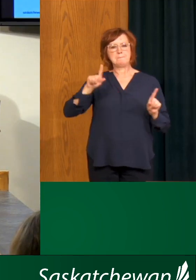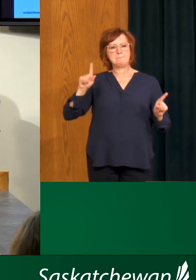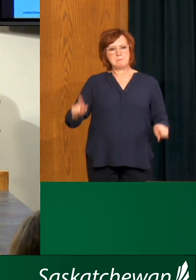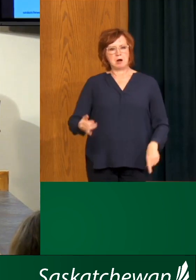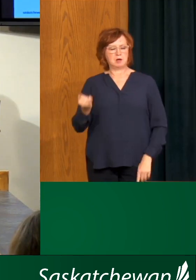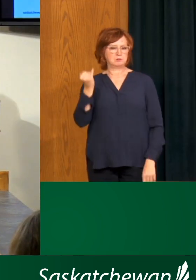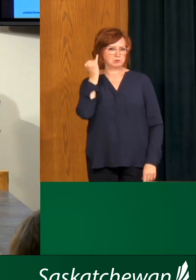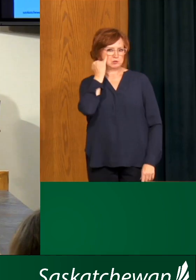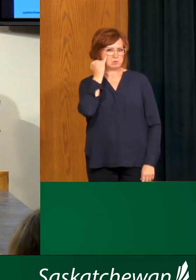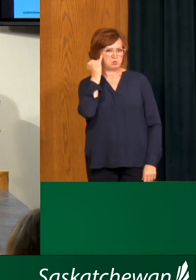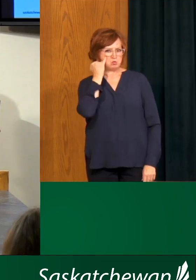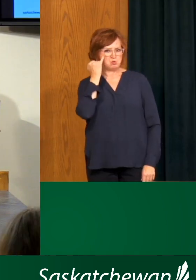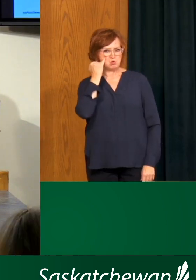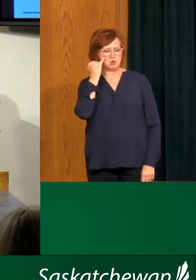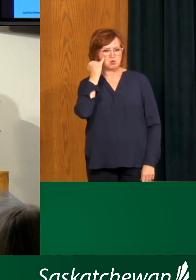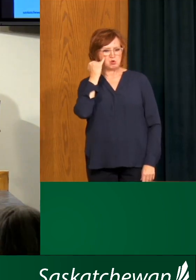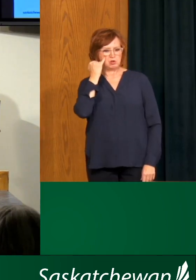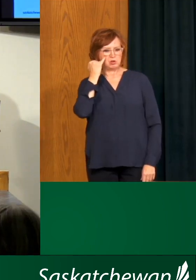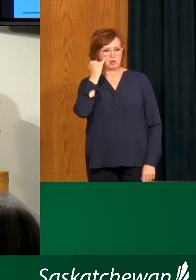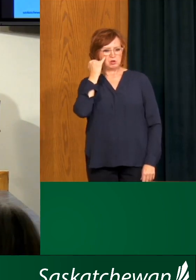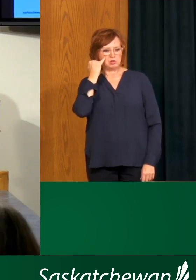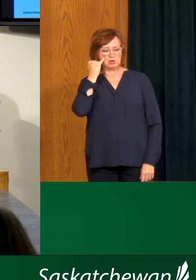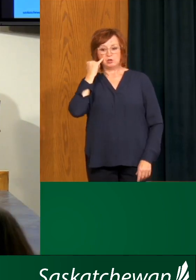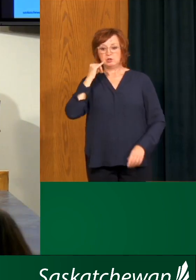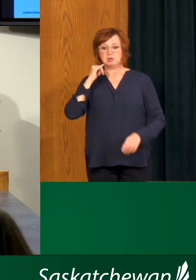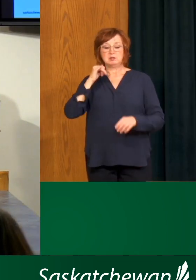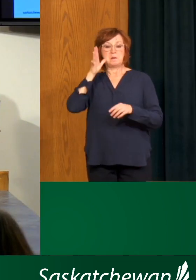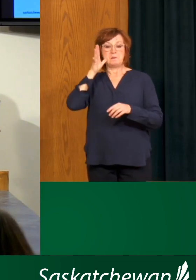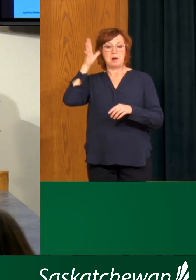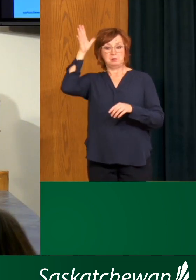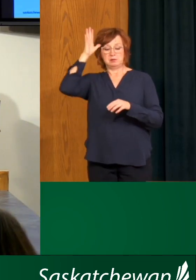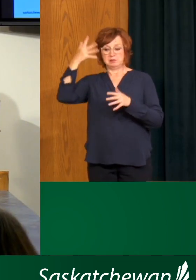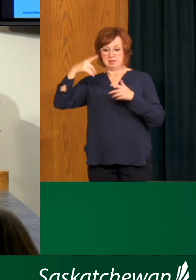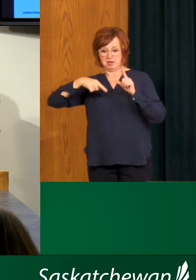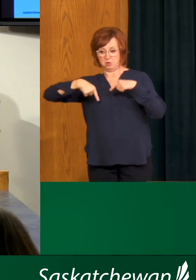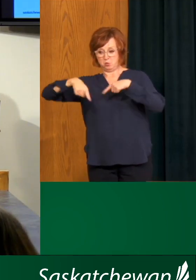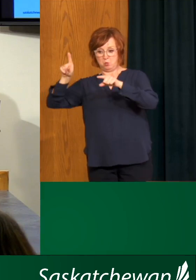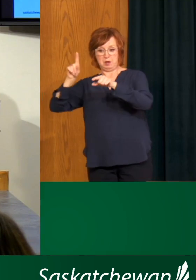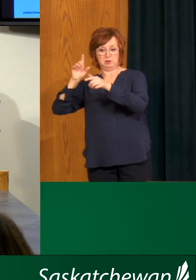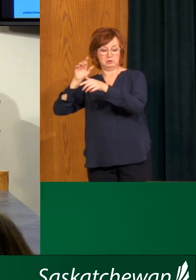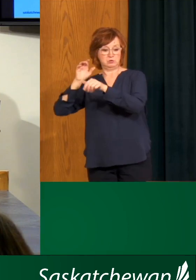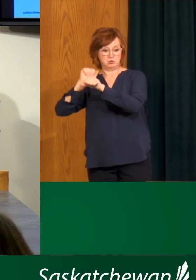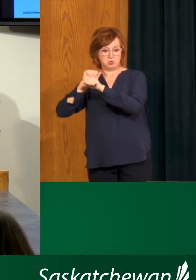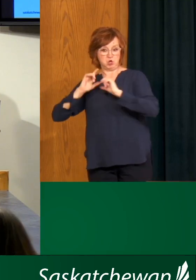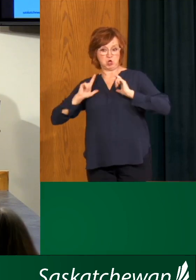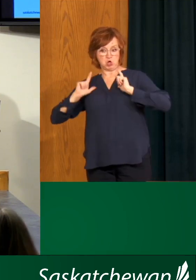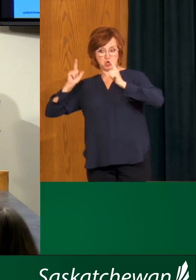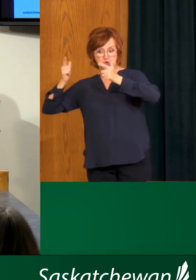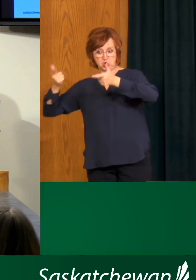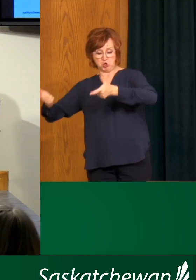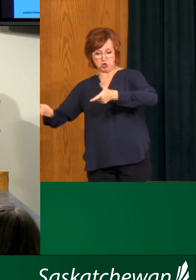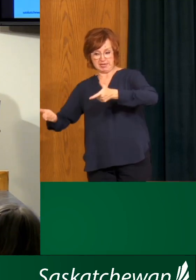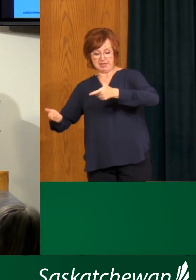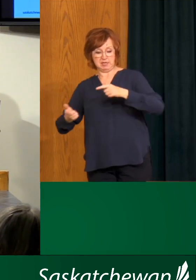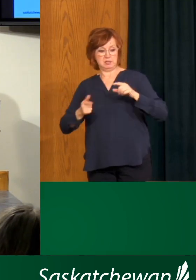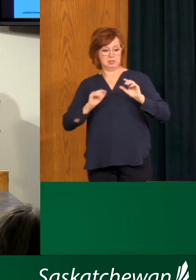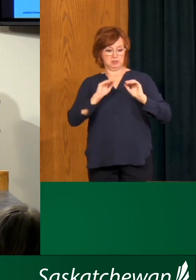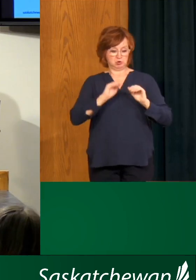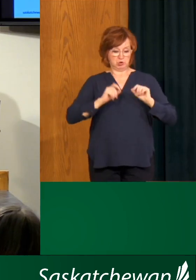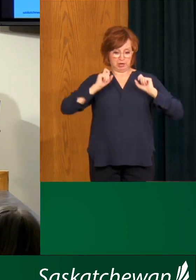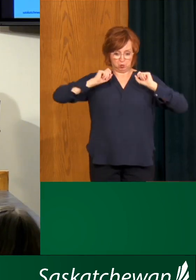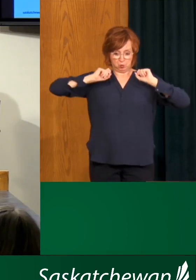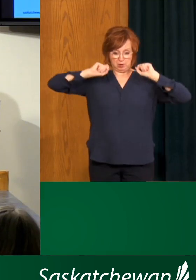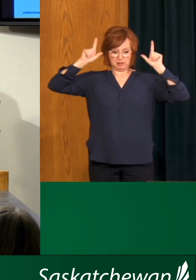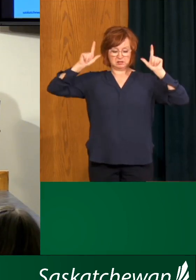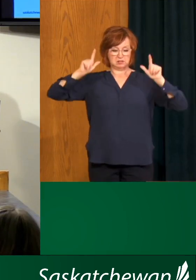see their parents that morning, the parents aren't necessarily there to say you can't go to school. I mean, there could still be situations where these kids go